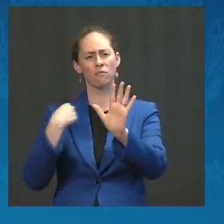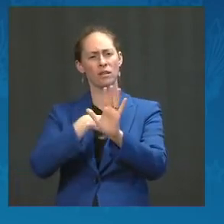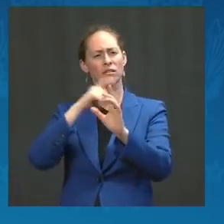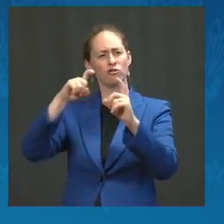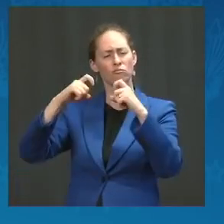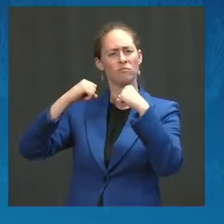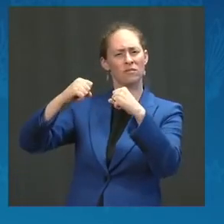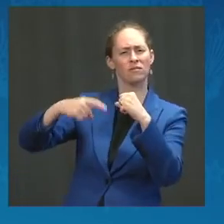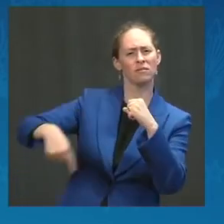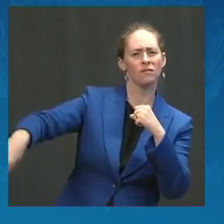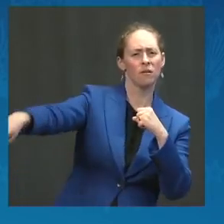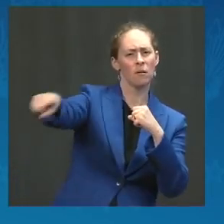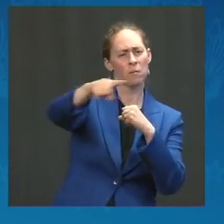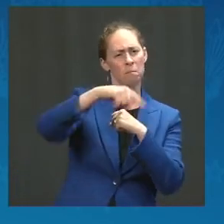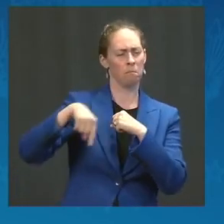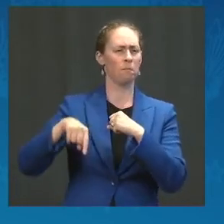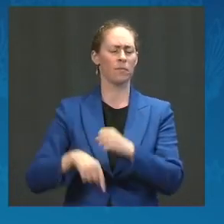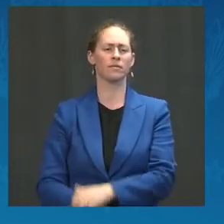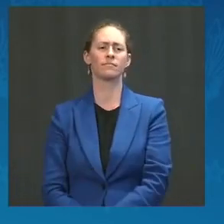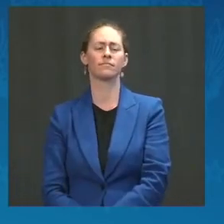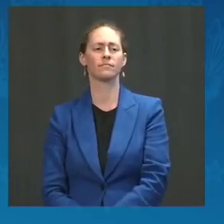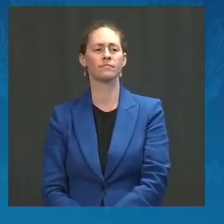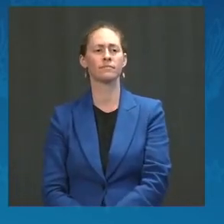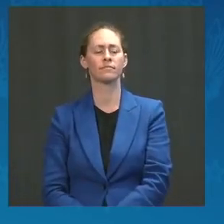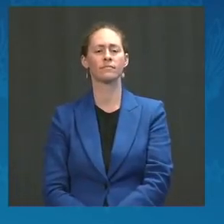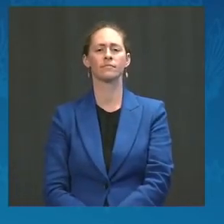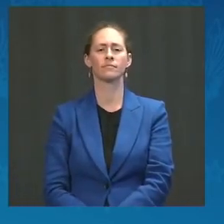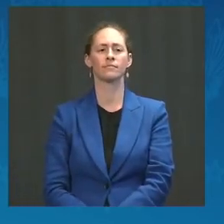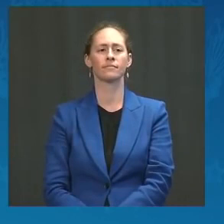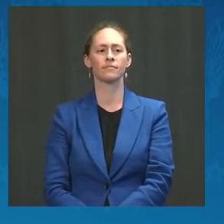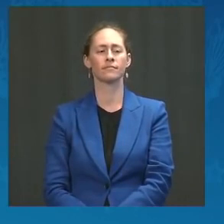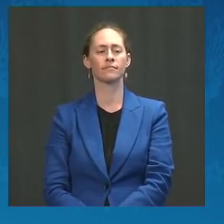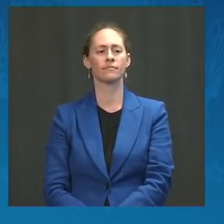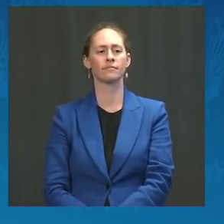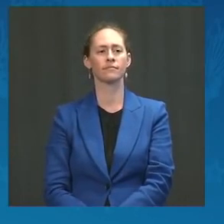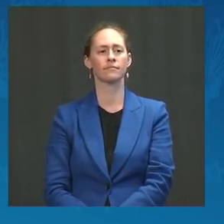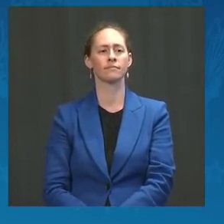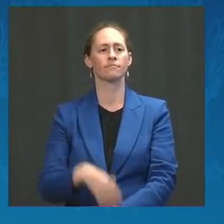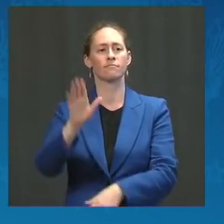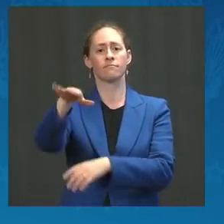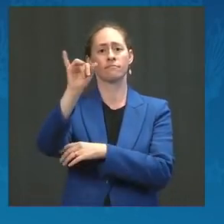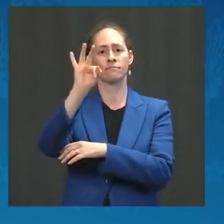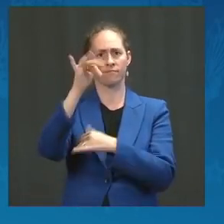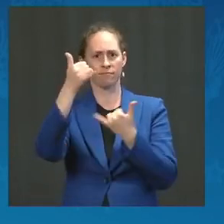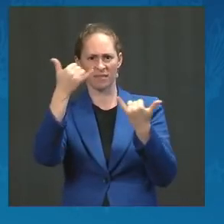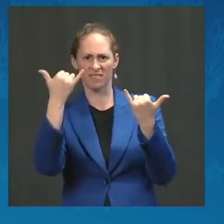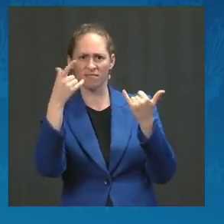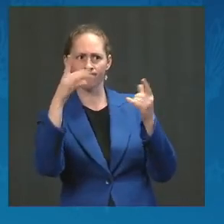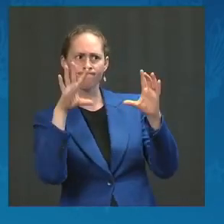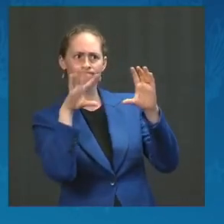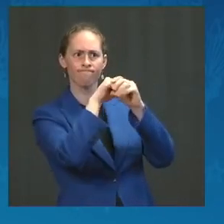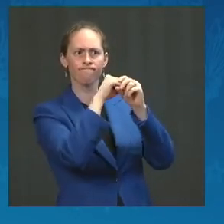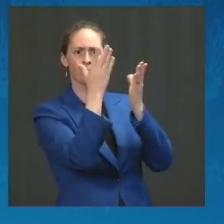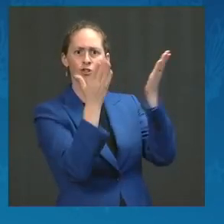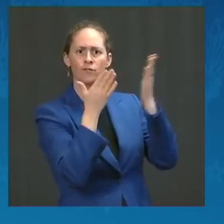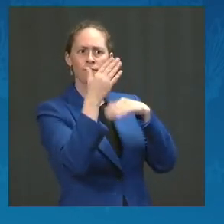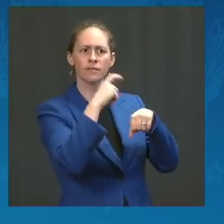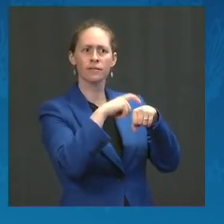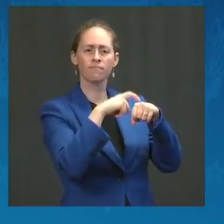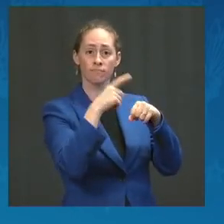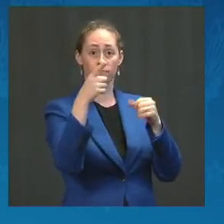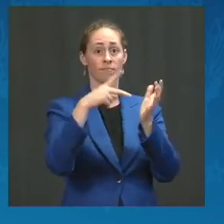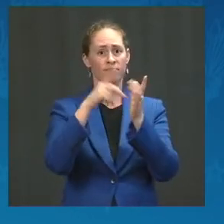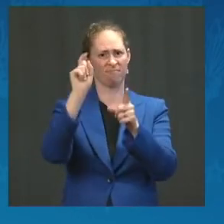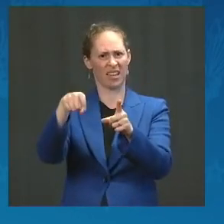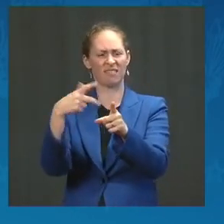Next, since many vaccinations are required for active duty military today, I'm asking the Defense Department to look into